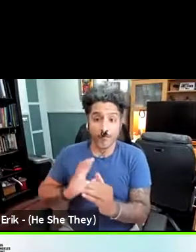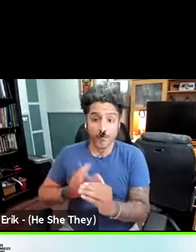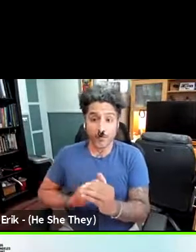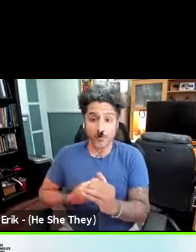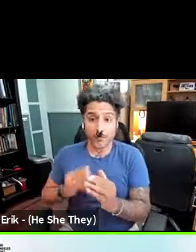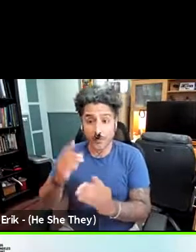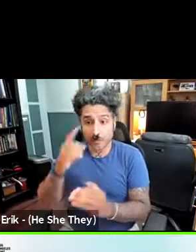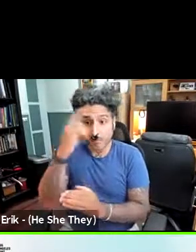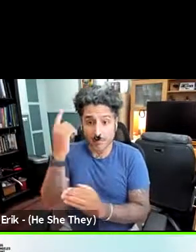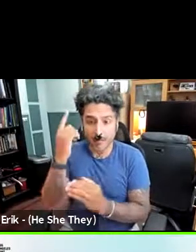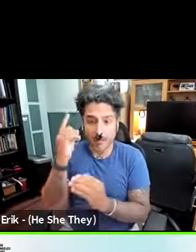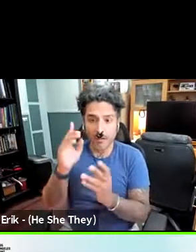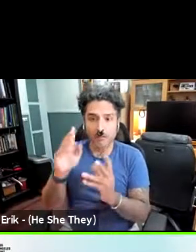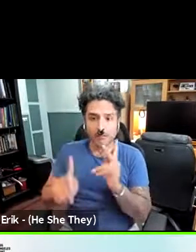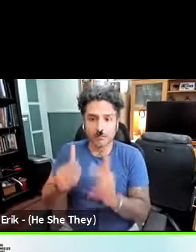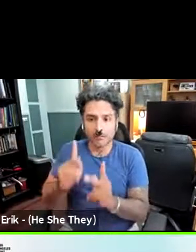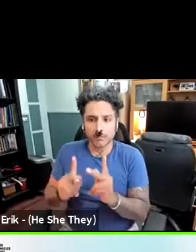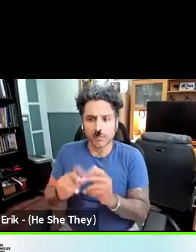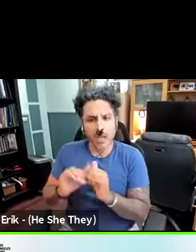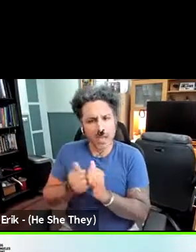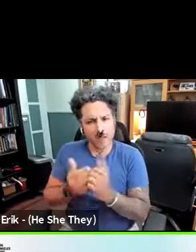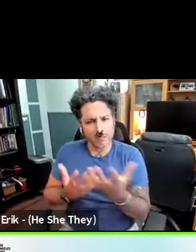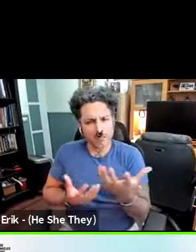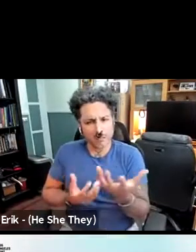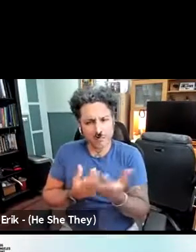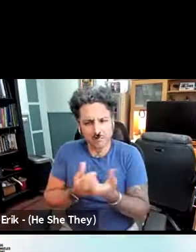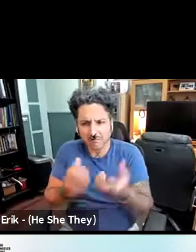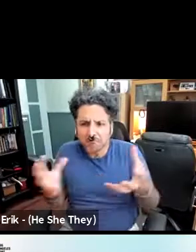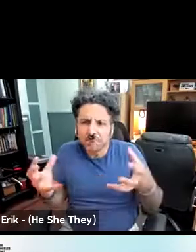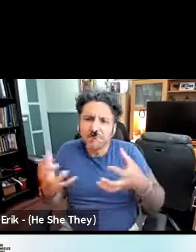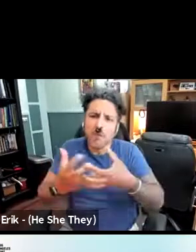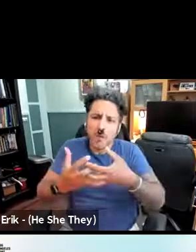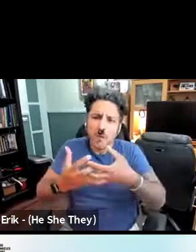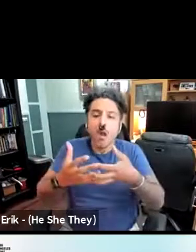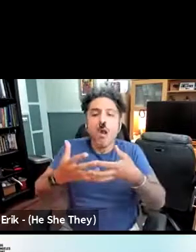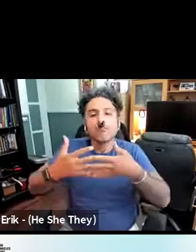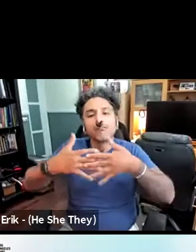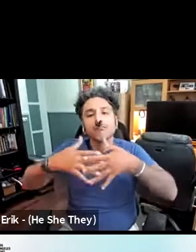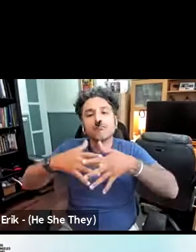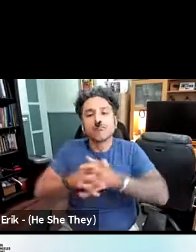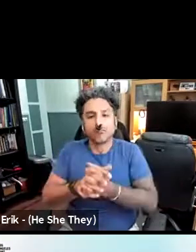to bring our community much, much closer together and heal our folks?